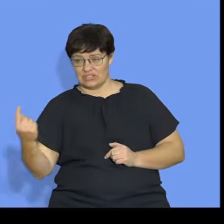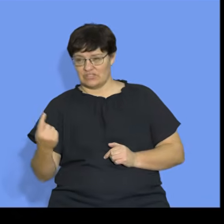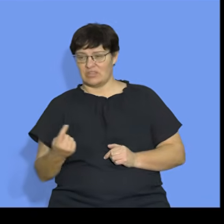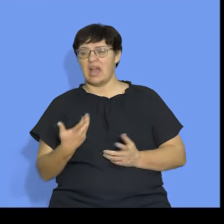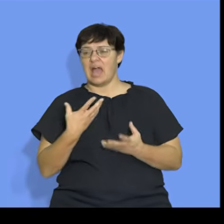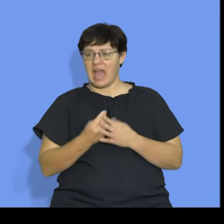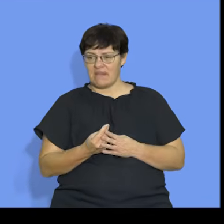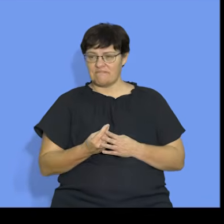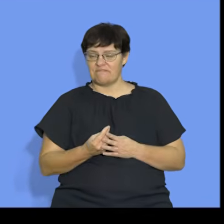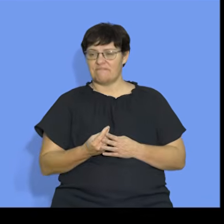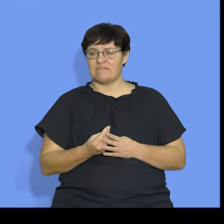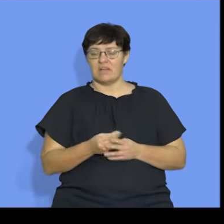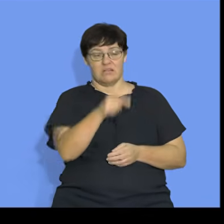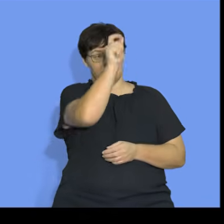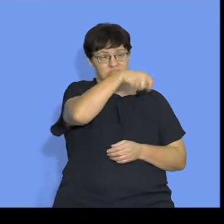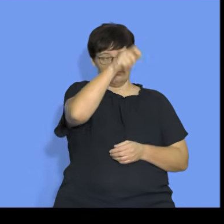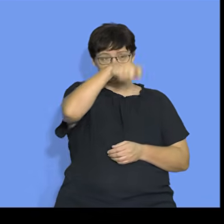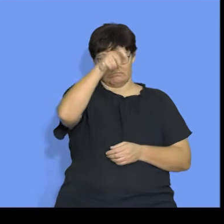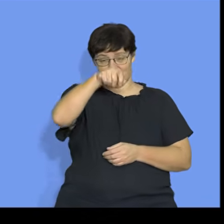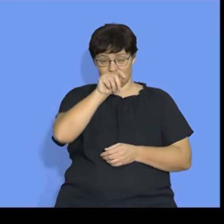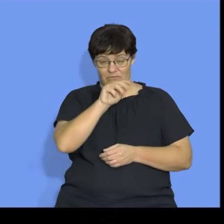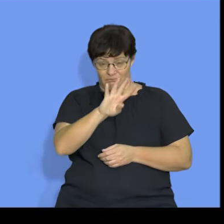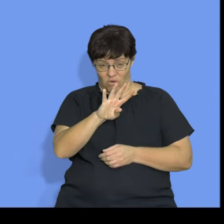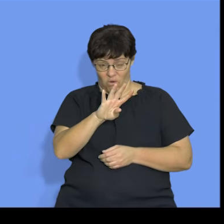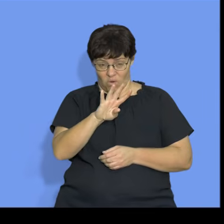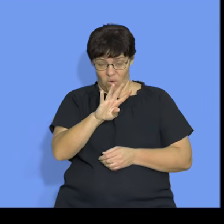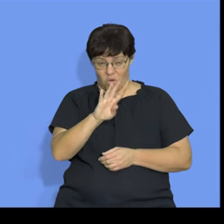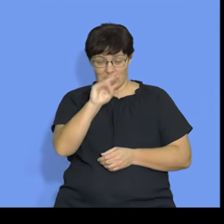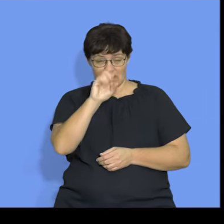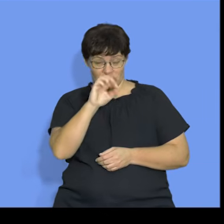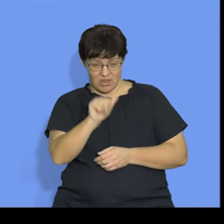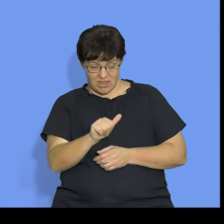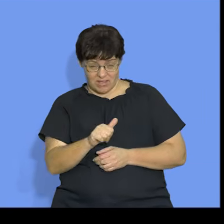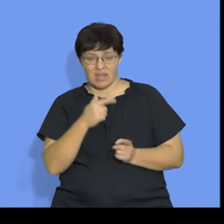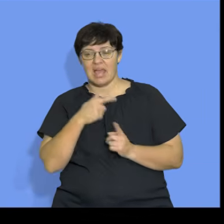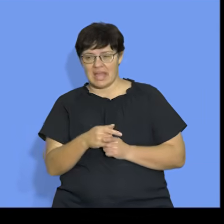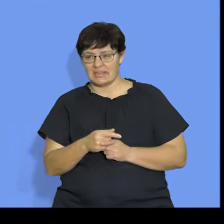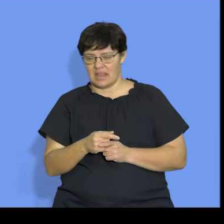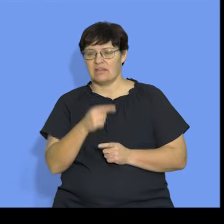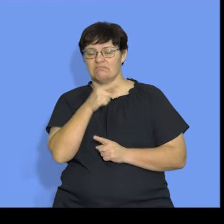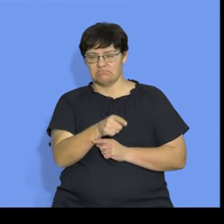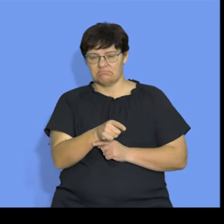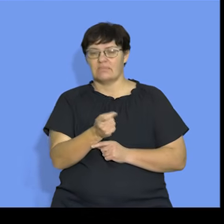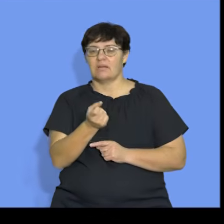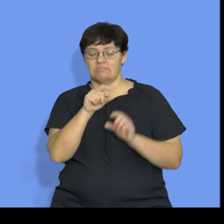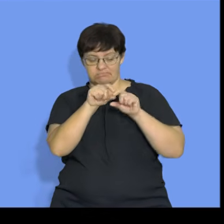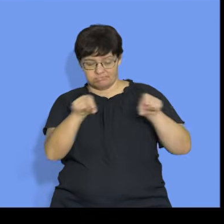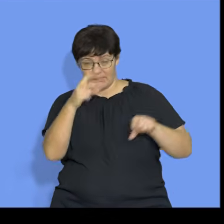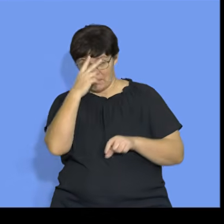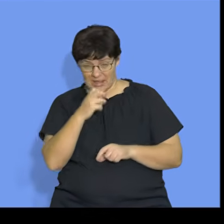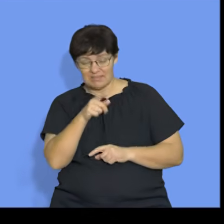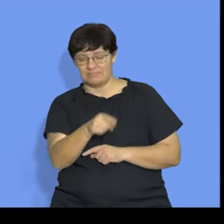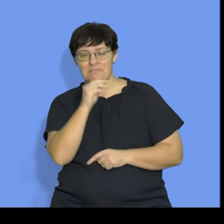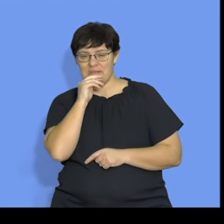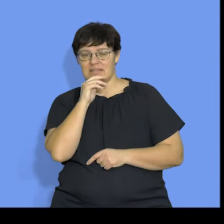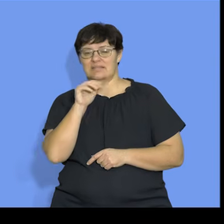of bacteria, and the dark black strip, that is going to be the antibiotics. Okay,